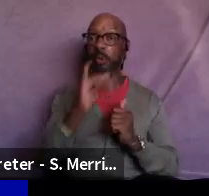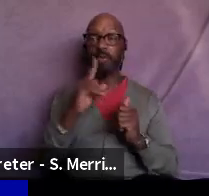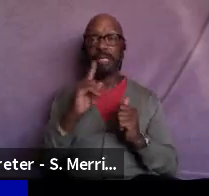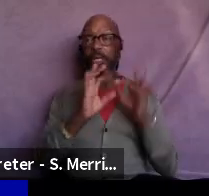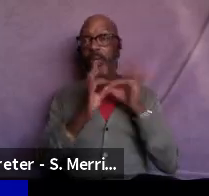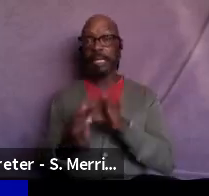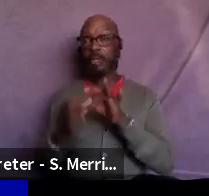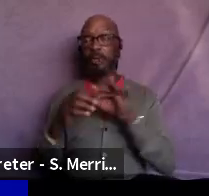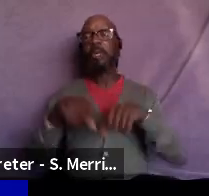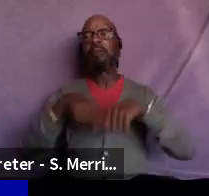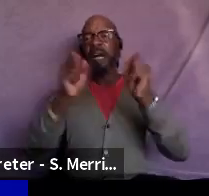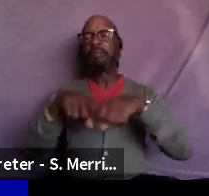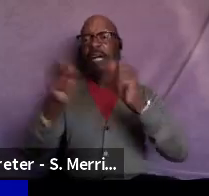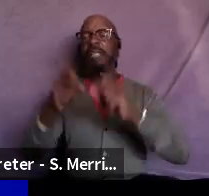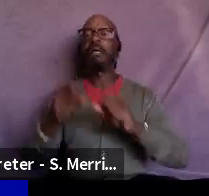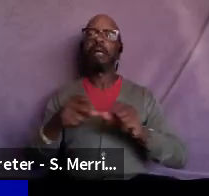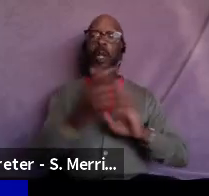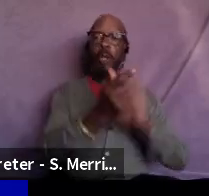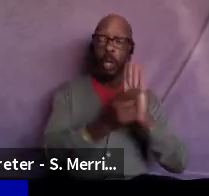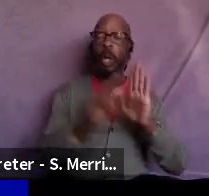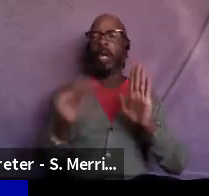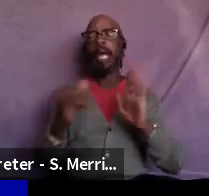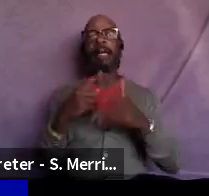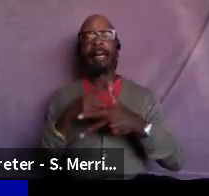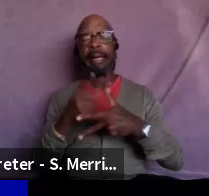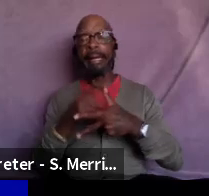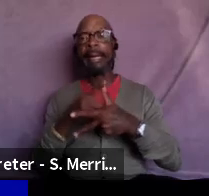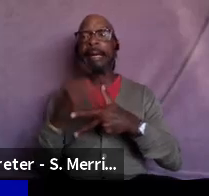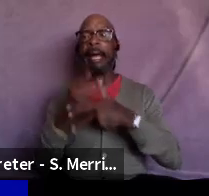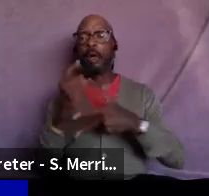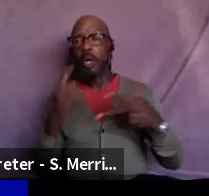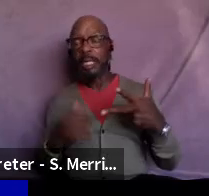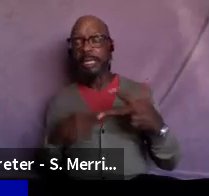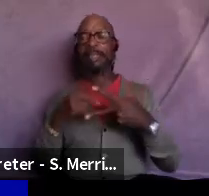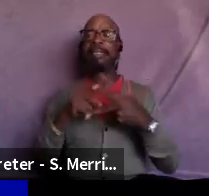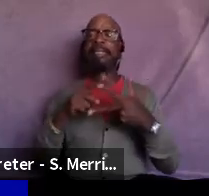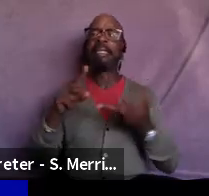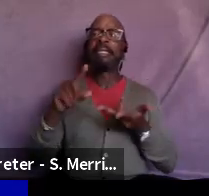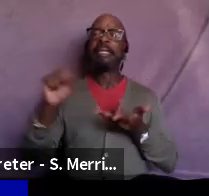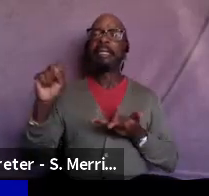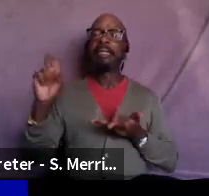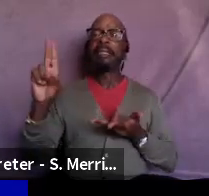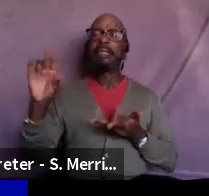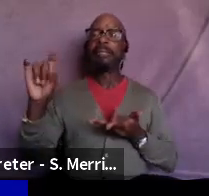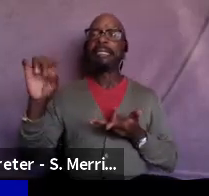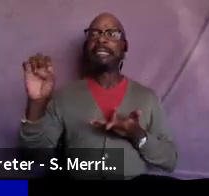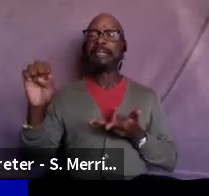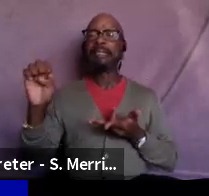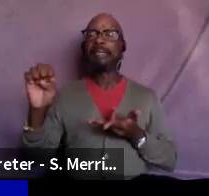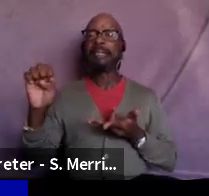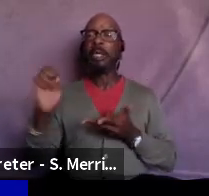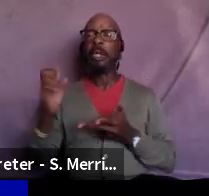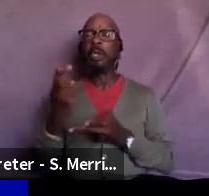law, such as substance abuse, addicts, or alcoholics? Are there such agents who can discern deaf